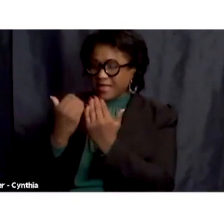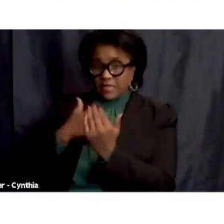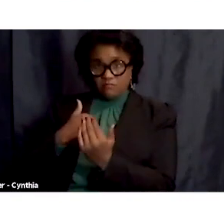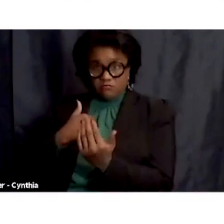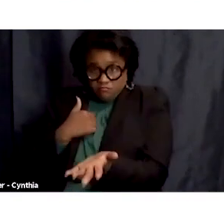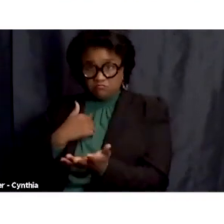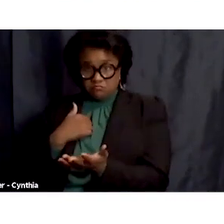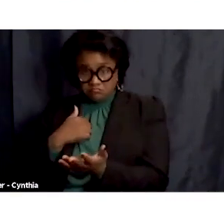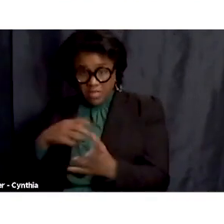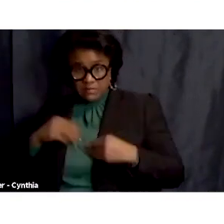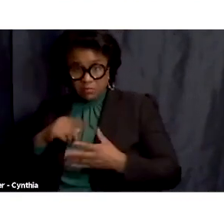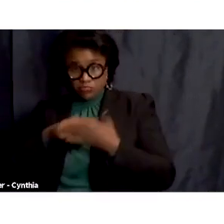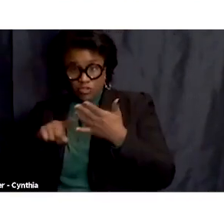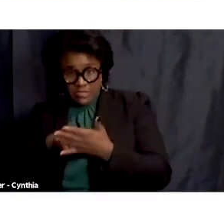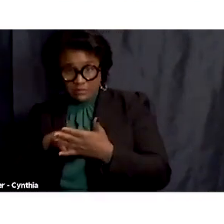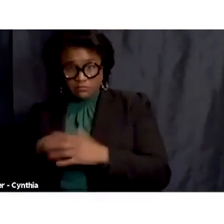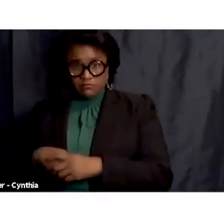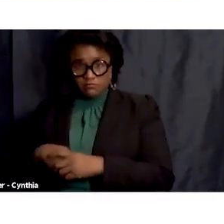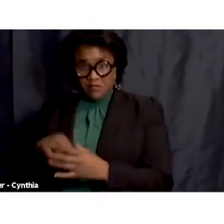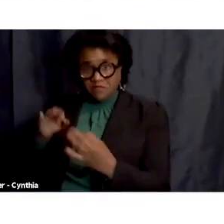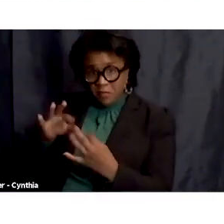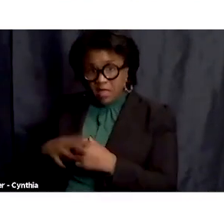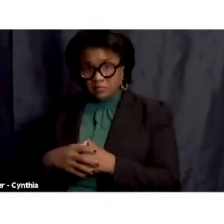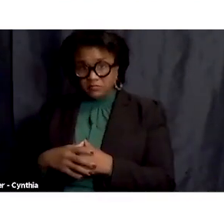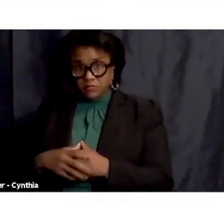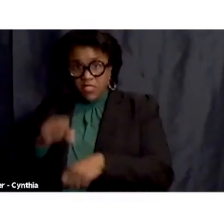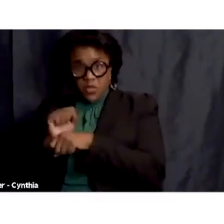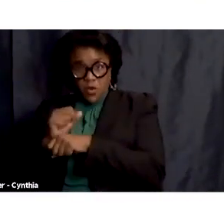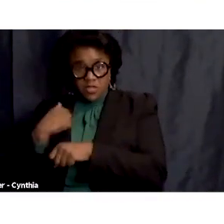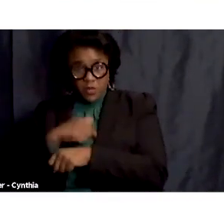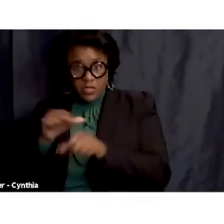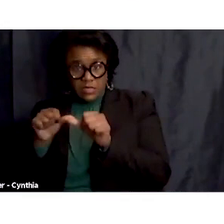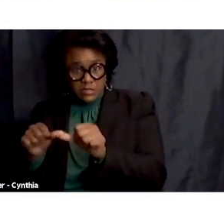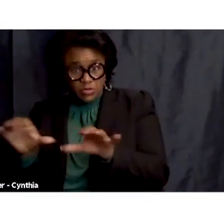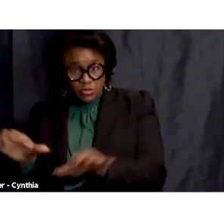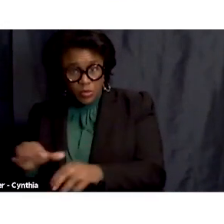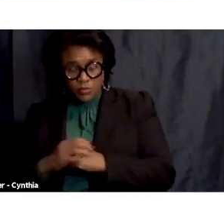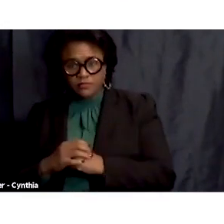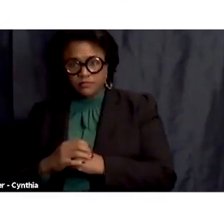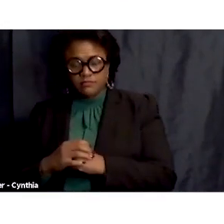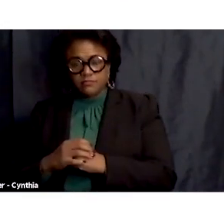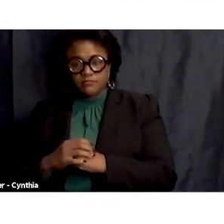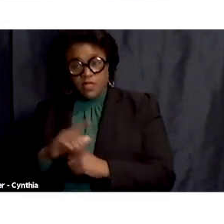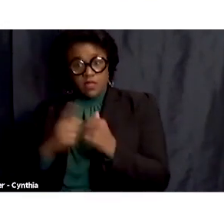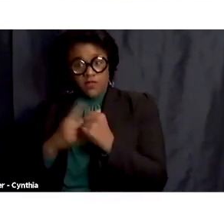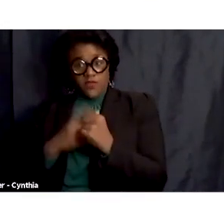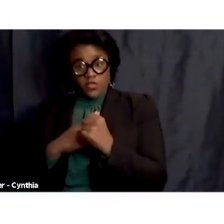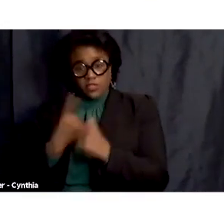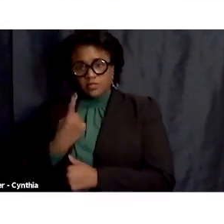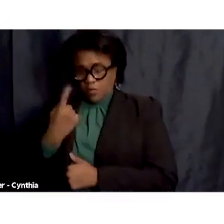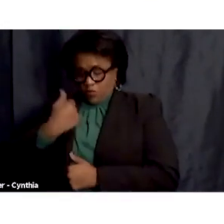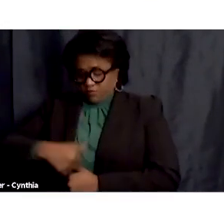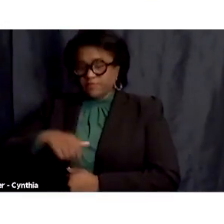and feedback, because that's part of the work that we need to do and continue to do. So first and foremost, as someone who also is